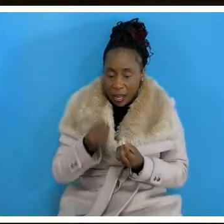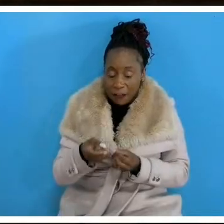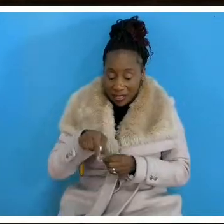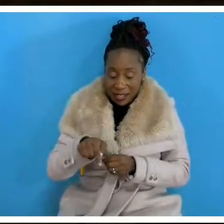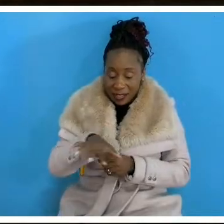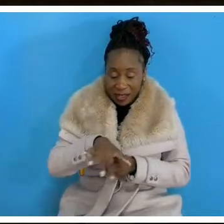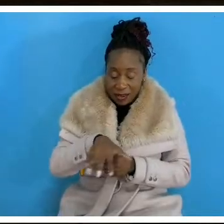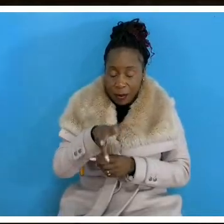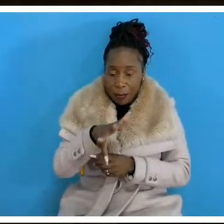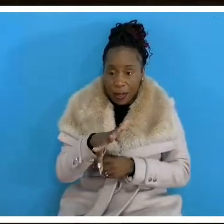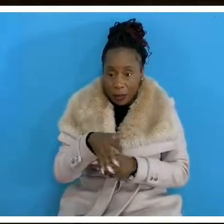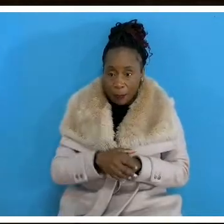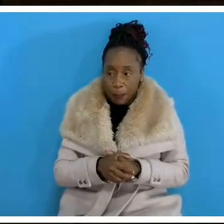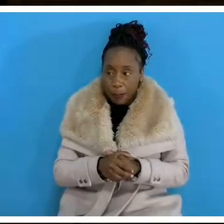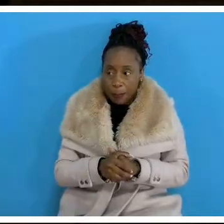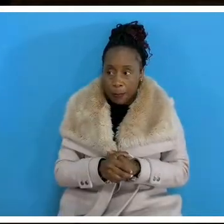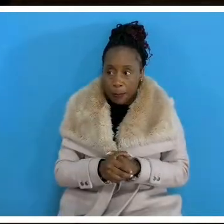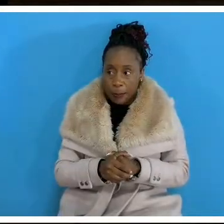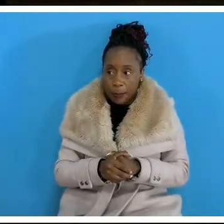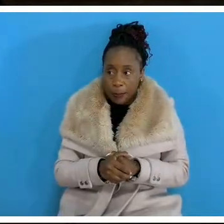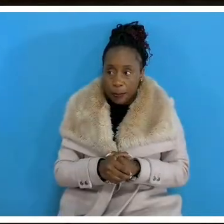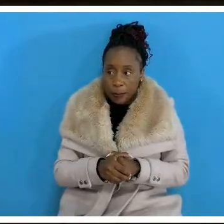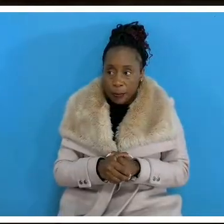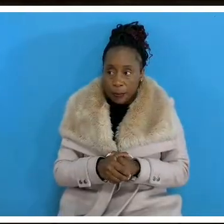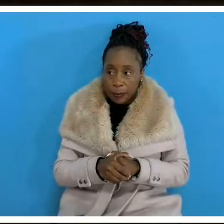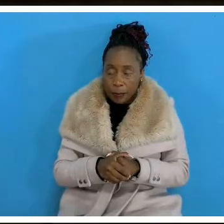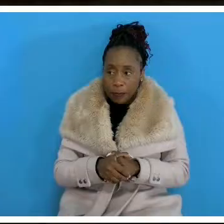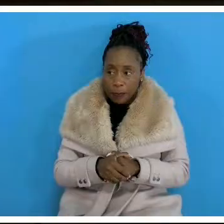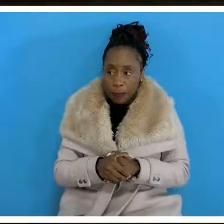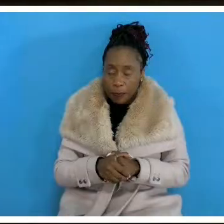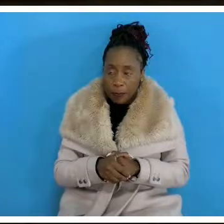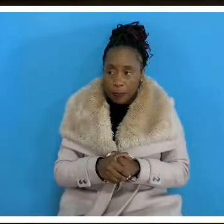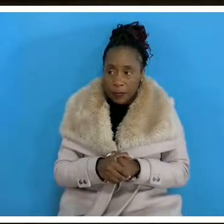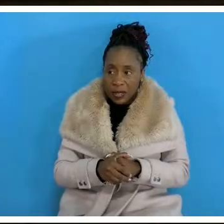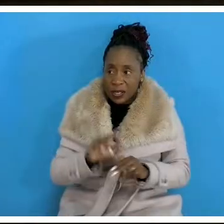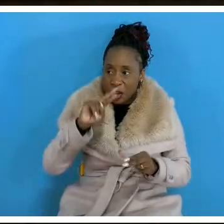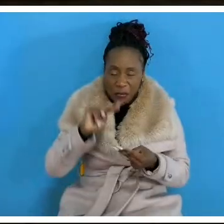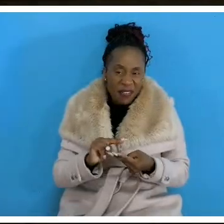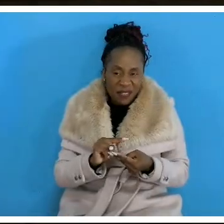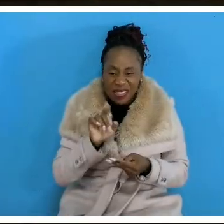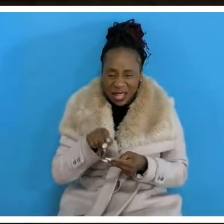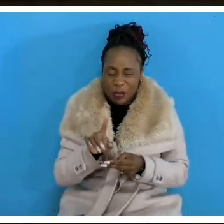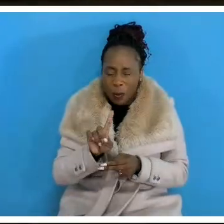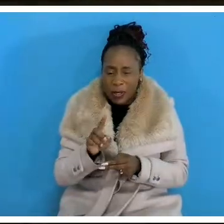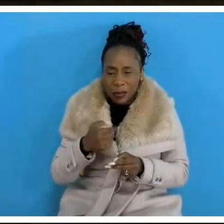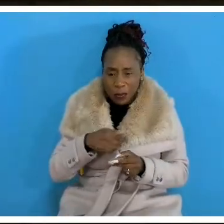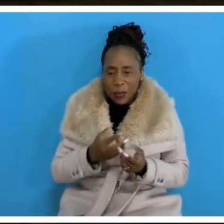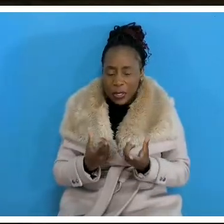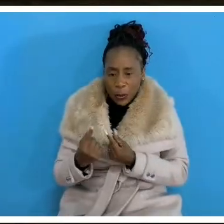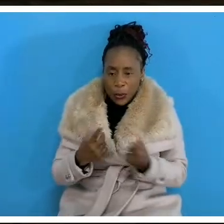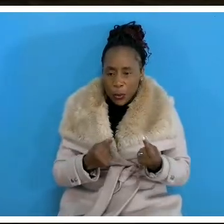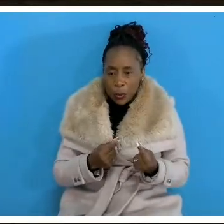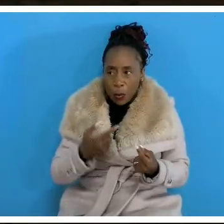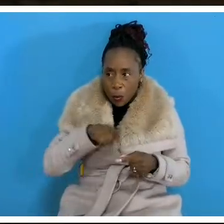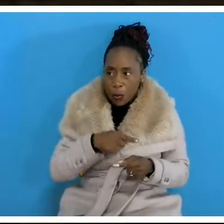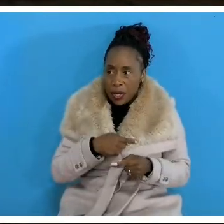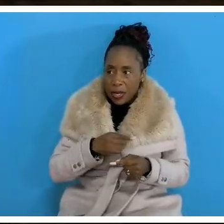well. So in brief, yeah, that's what we do as ECASI program.